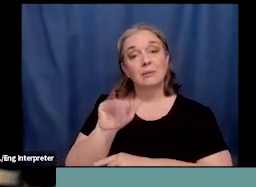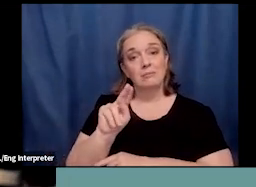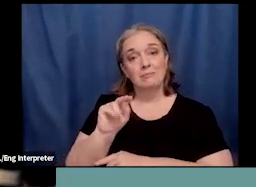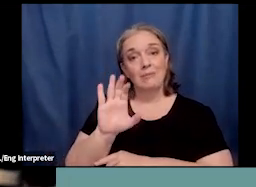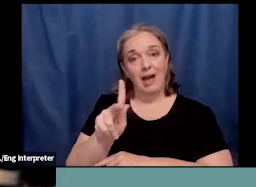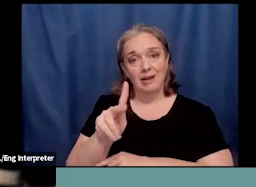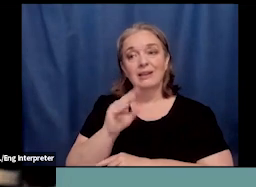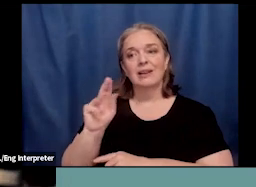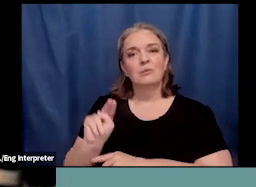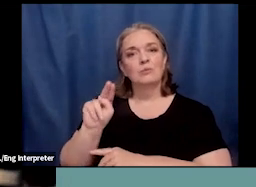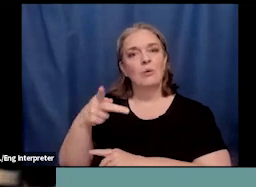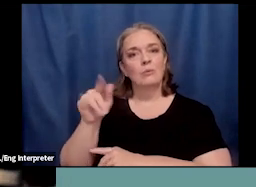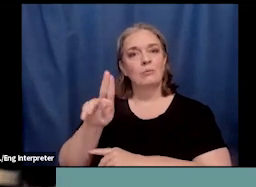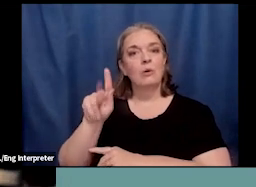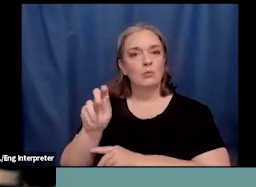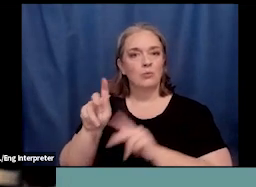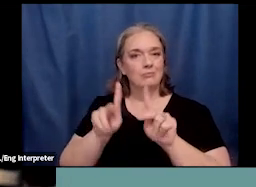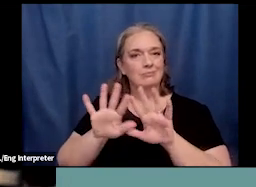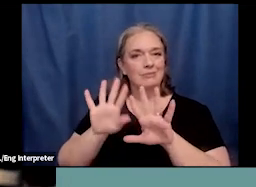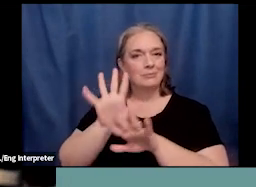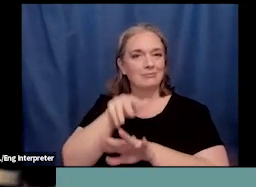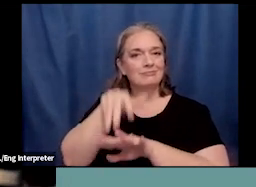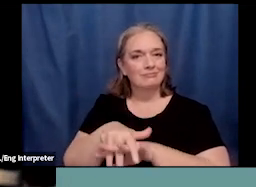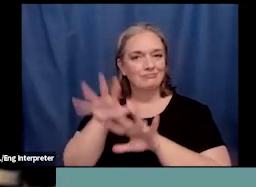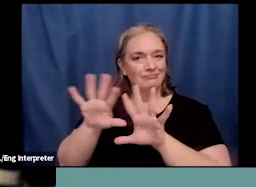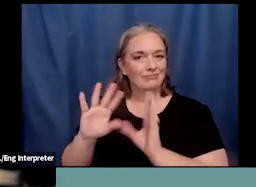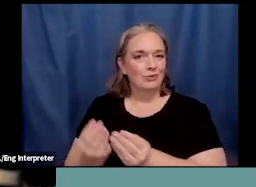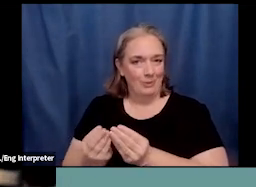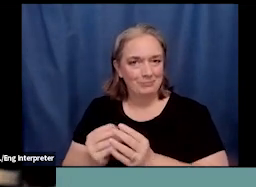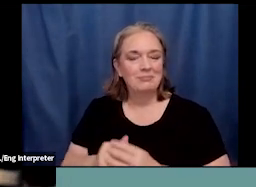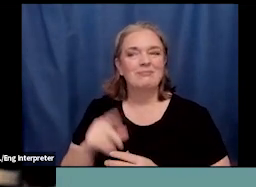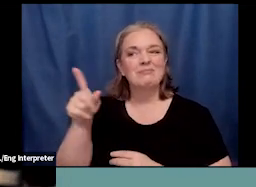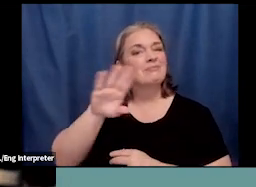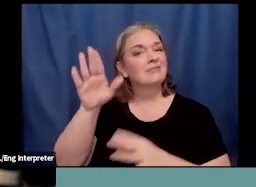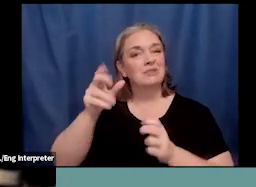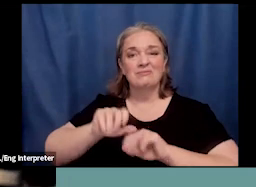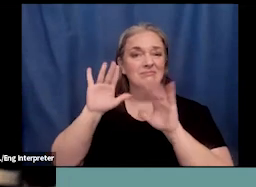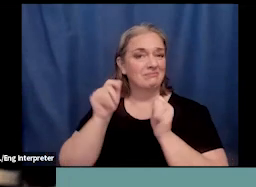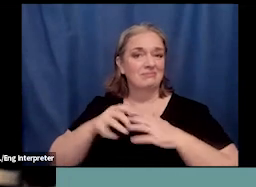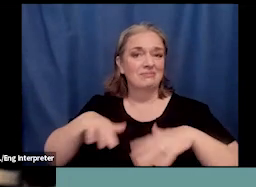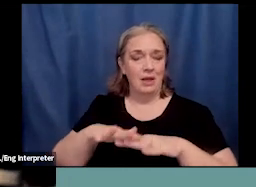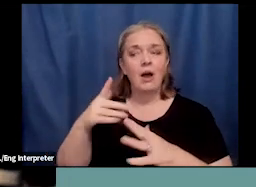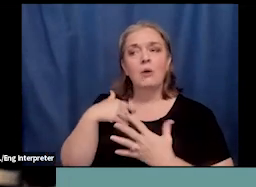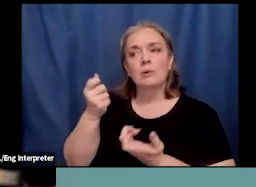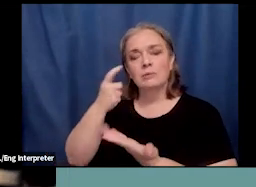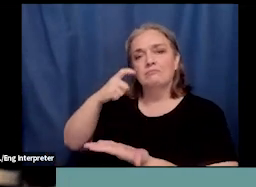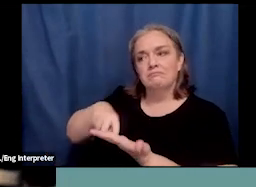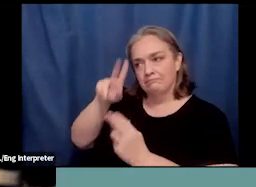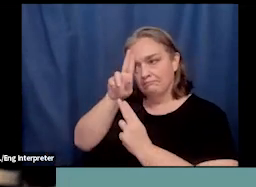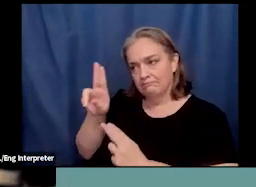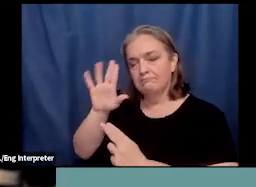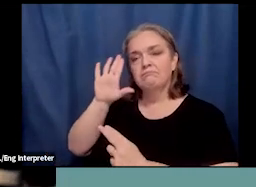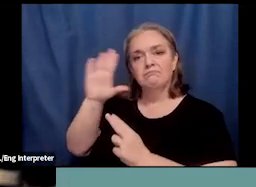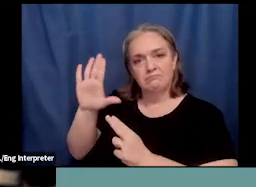people. We commit to honoring their history through ongoing learning, reflection, and actions that